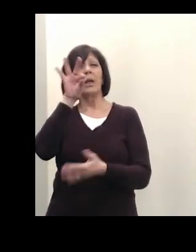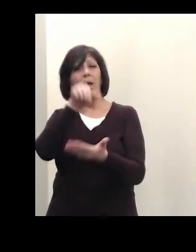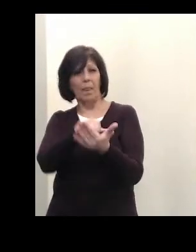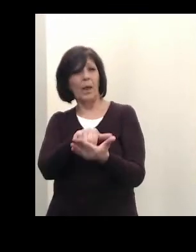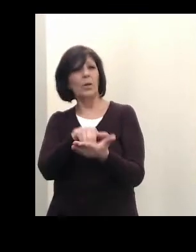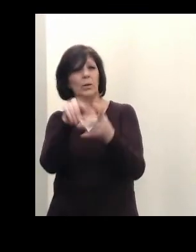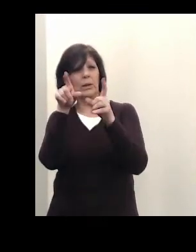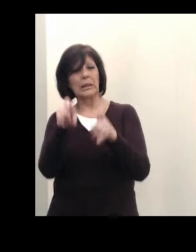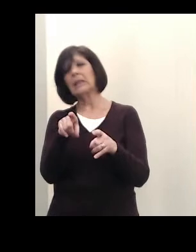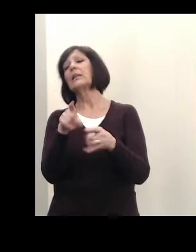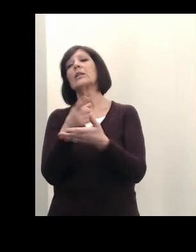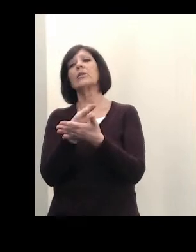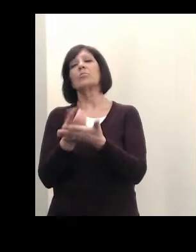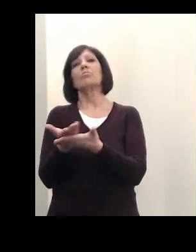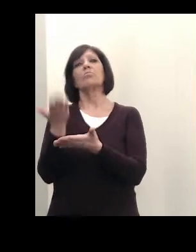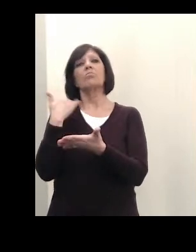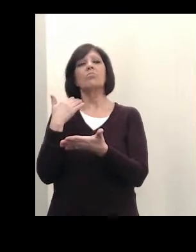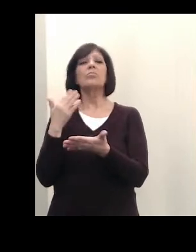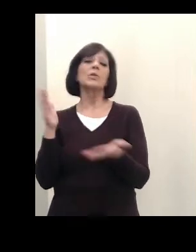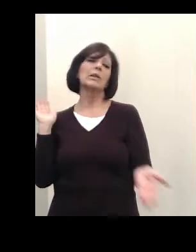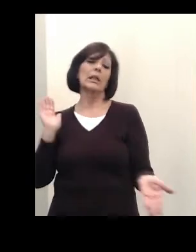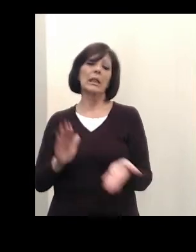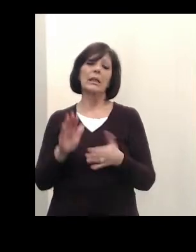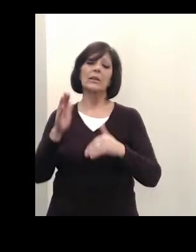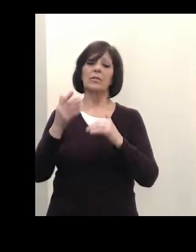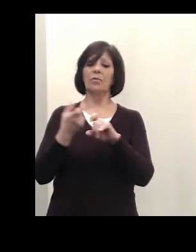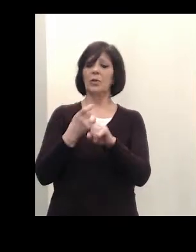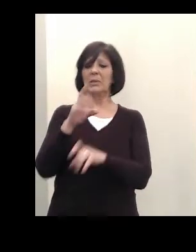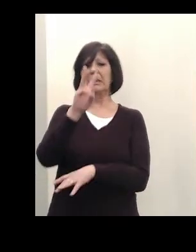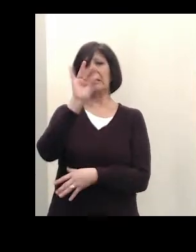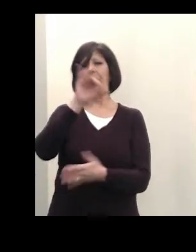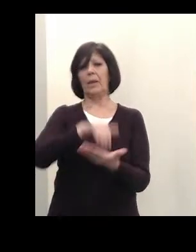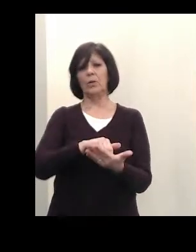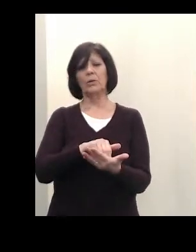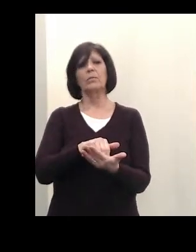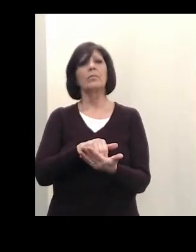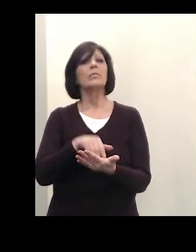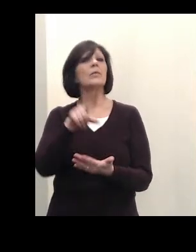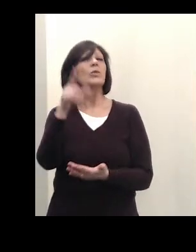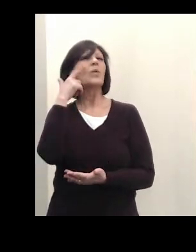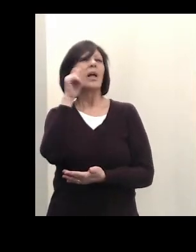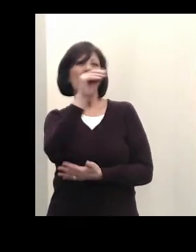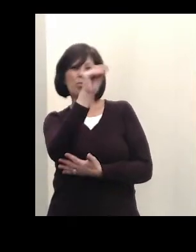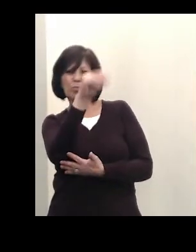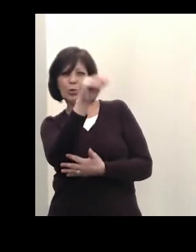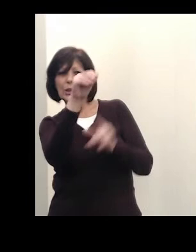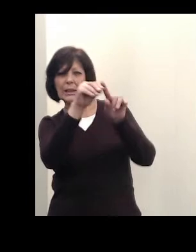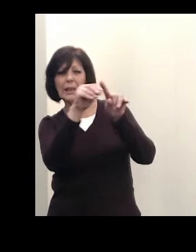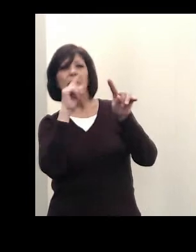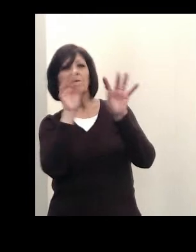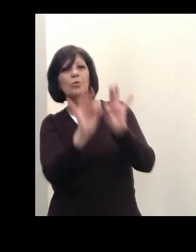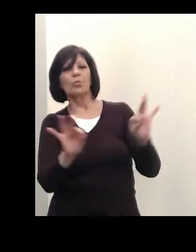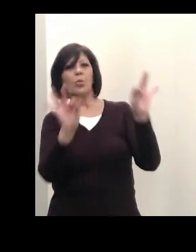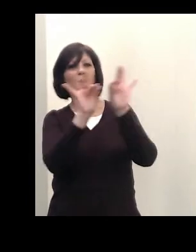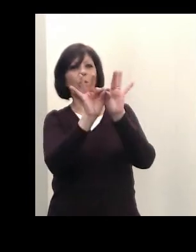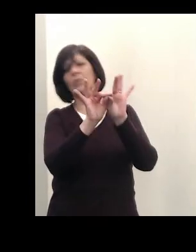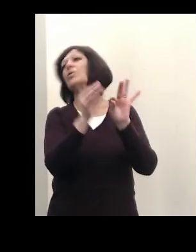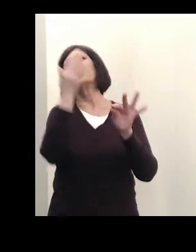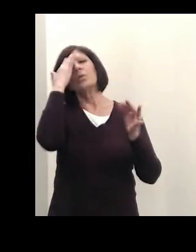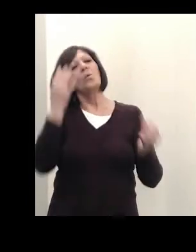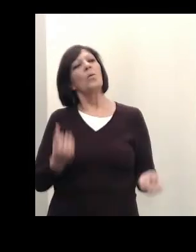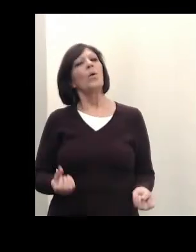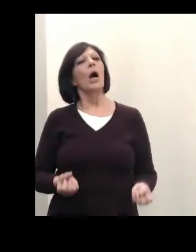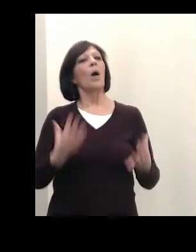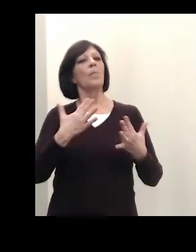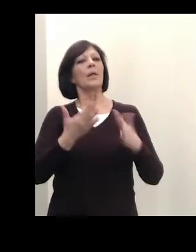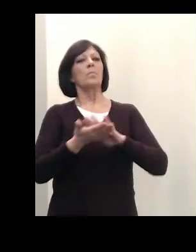prior week. That's down from 68,000. That's why the positivity rate's a very important number to look at. The overall case rate on a 7-day period is